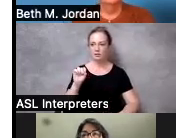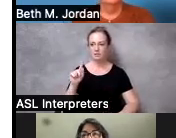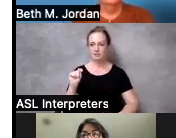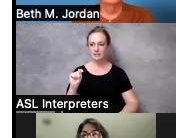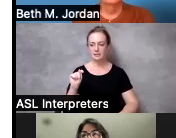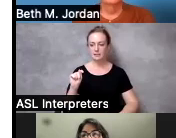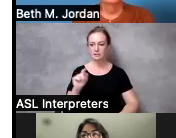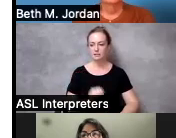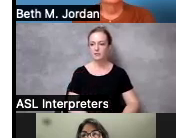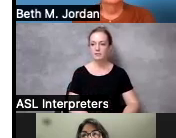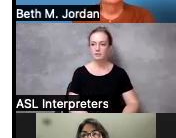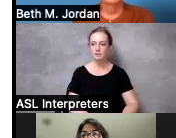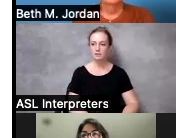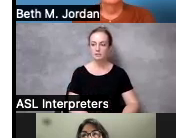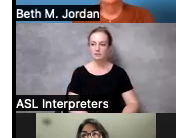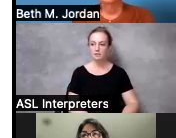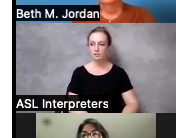slide.